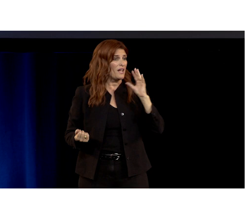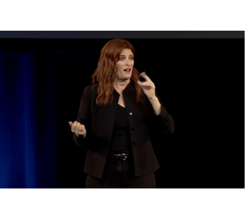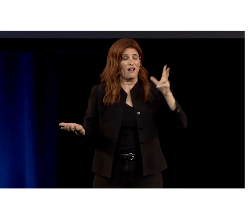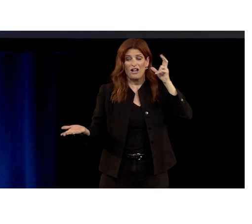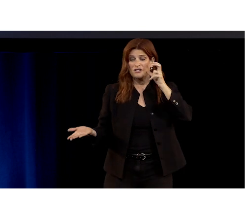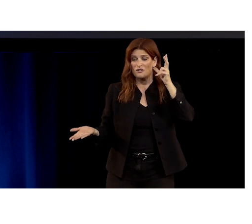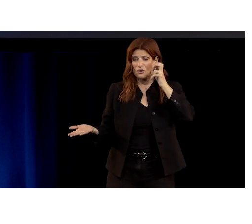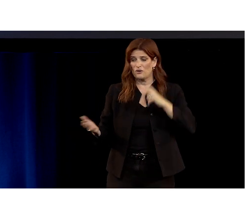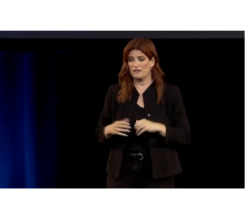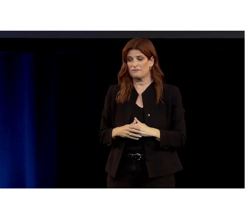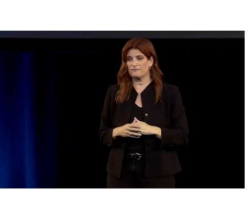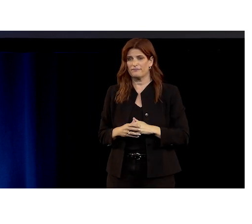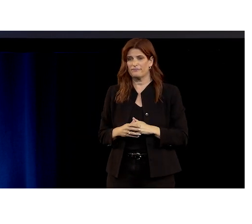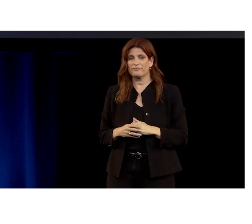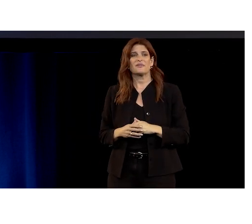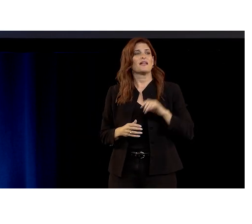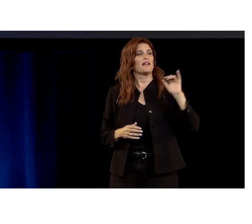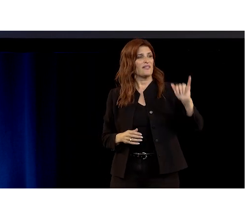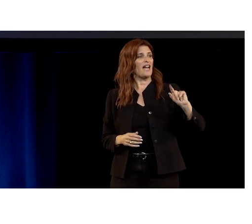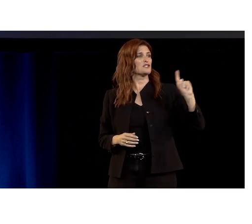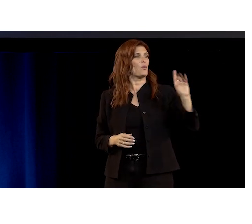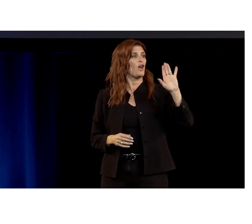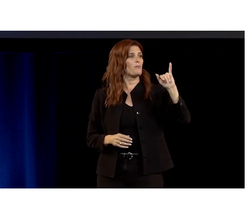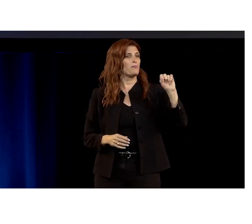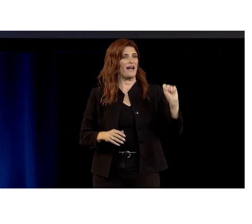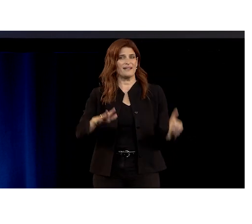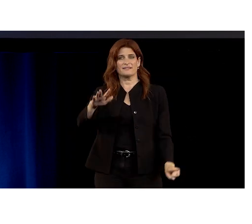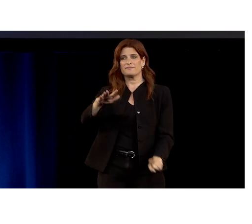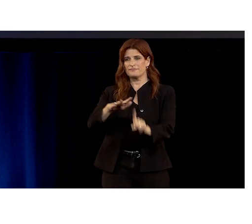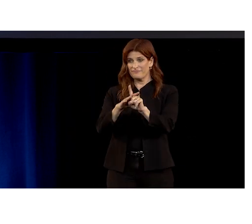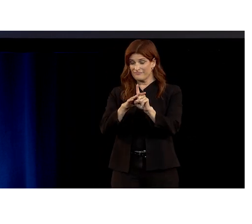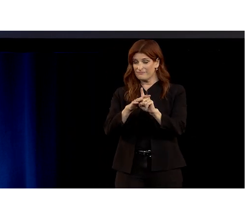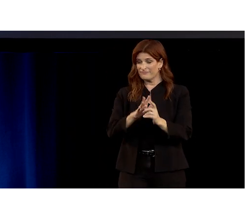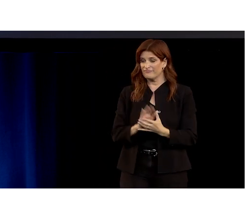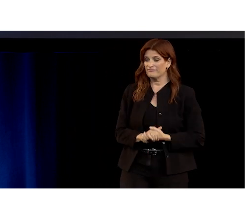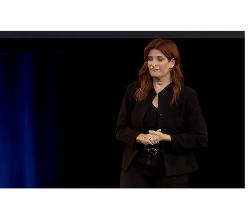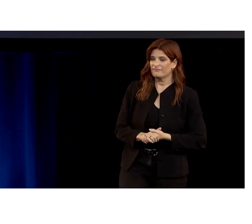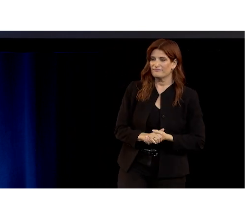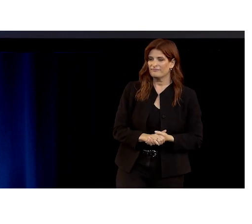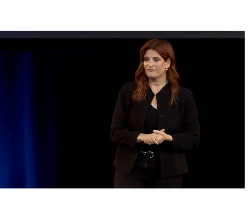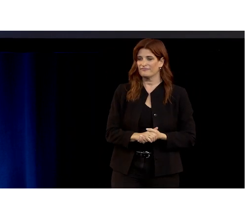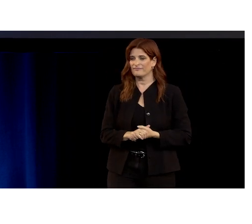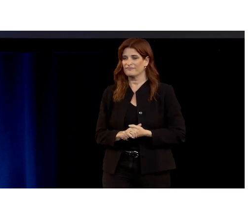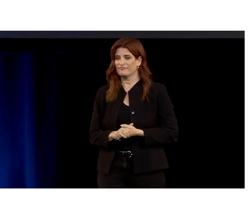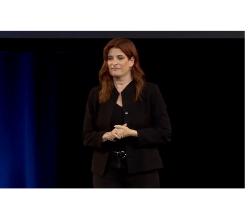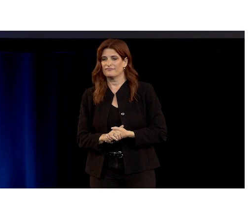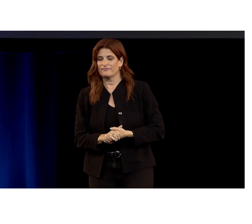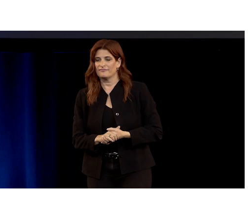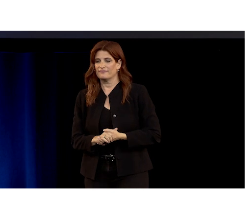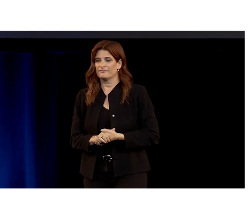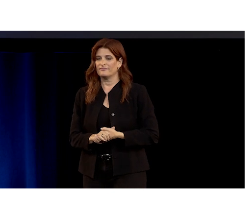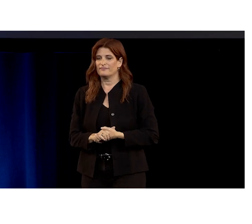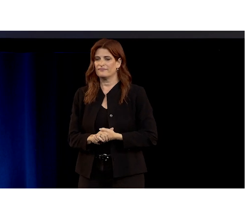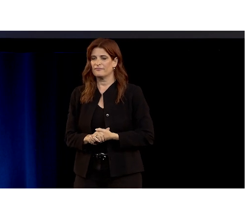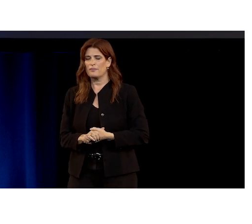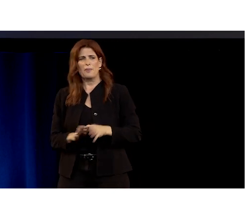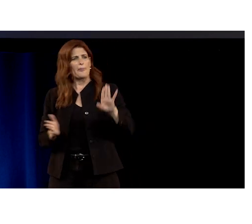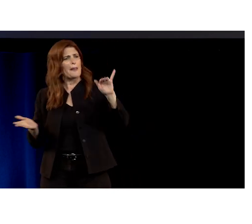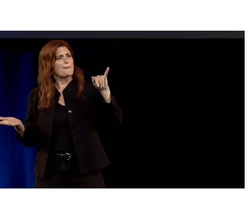spoken language and auditory communication. This is where the bias came in.